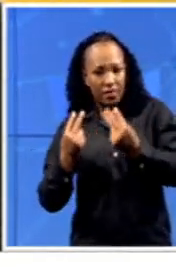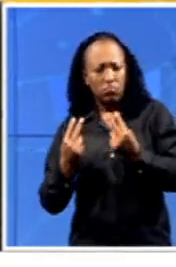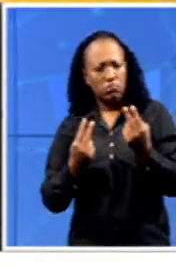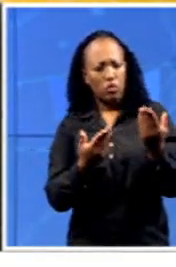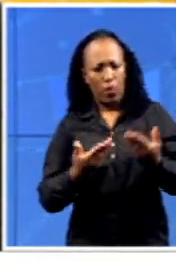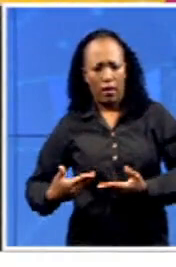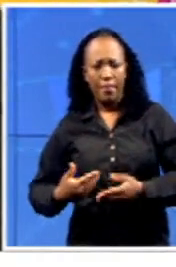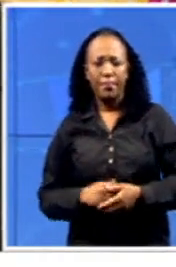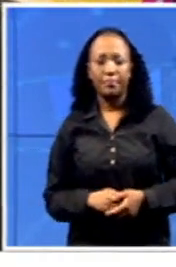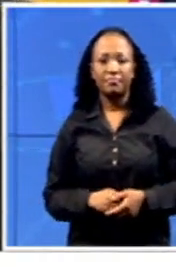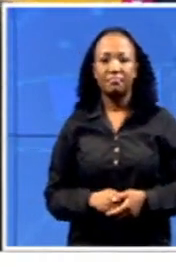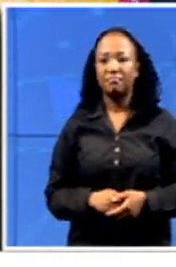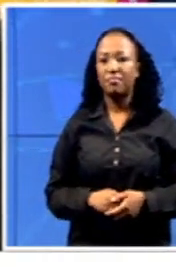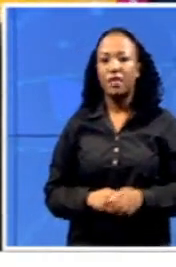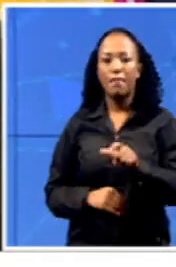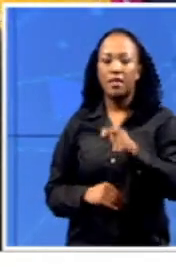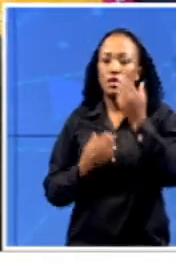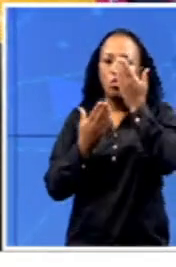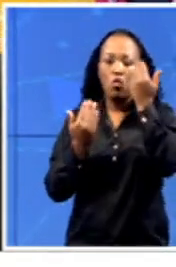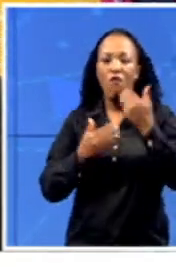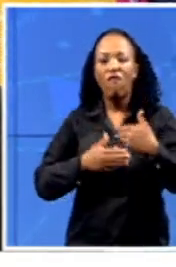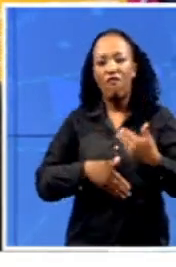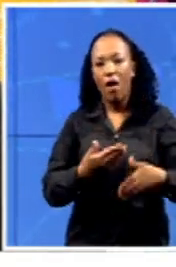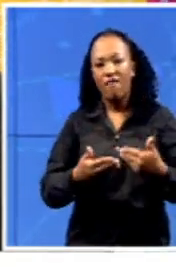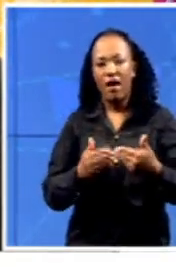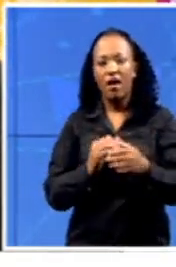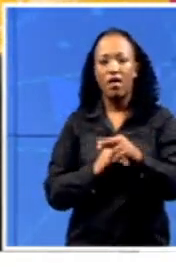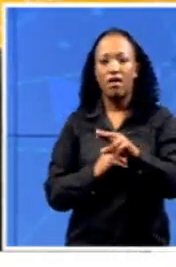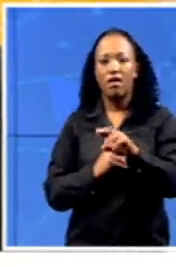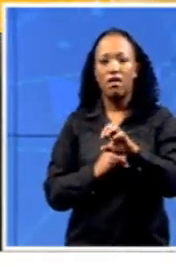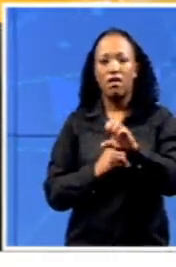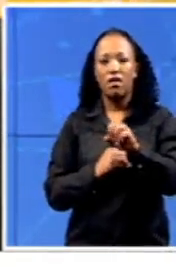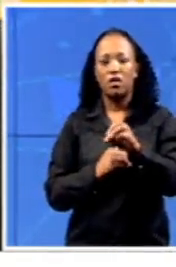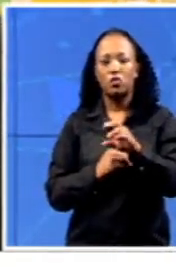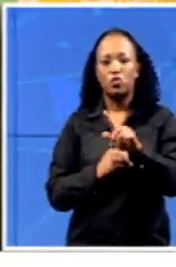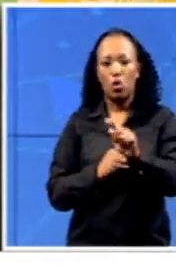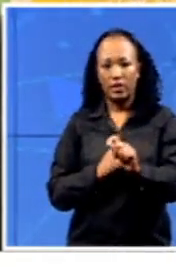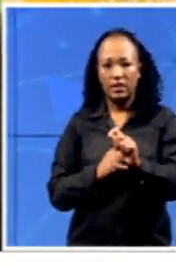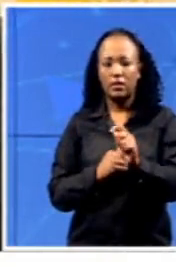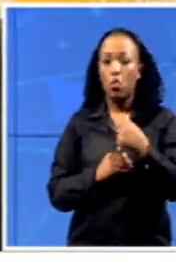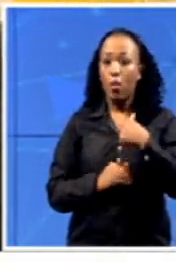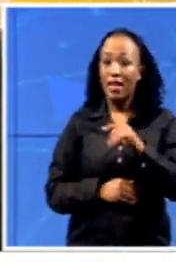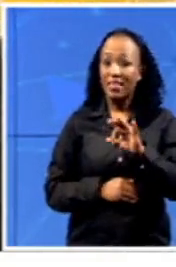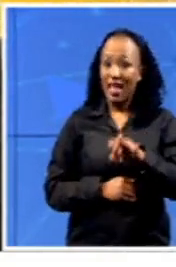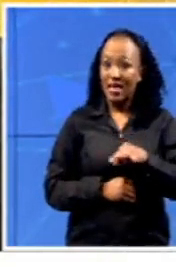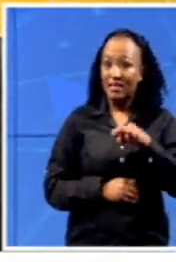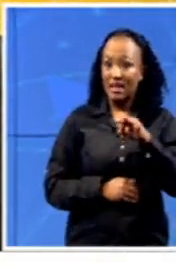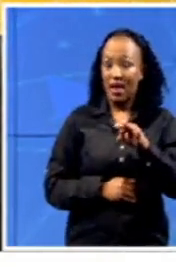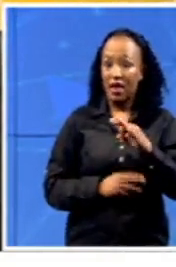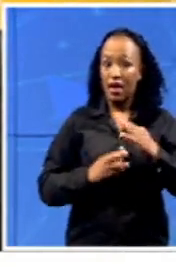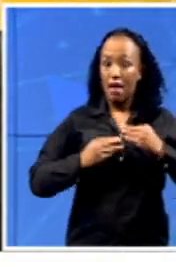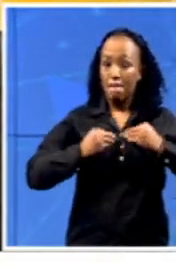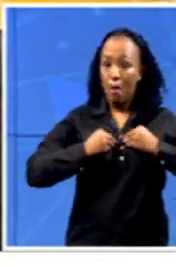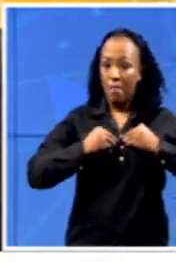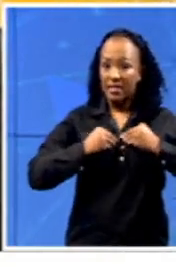someone who doesn't know Forever Resort, what do you do? We've got over 13 properties across the country. Some of the most